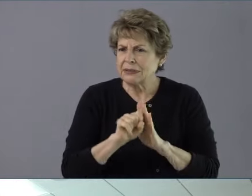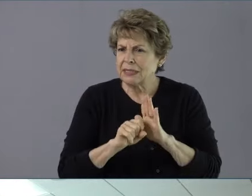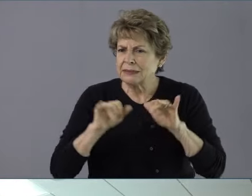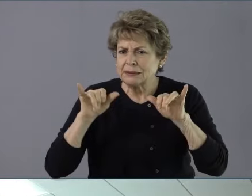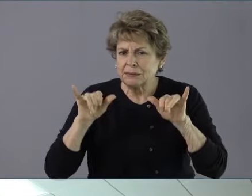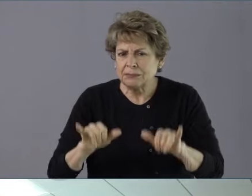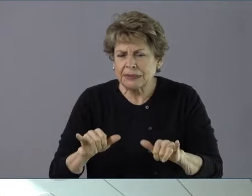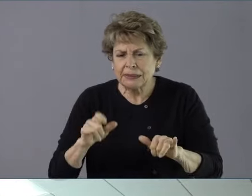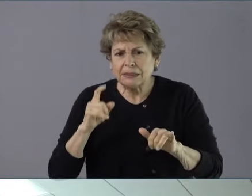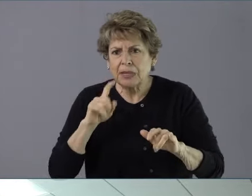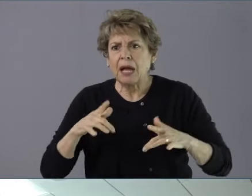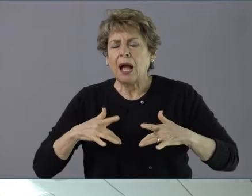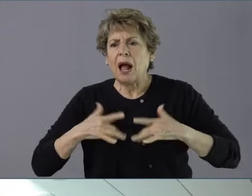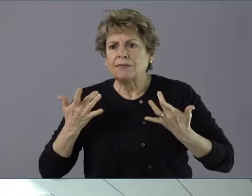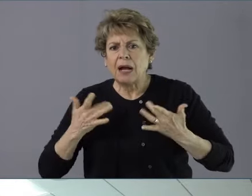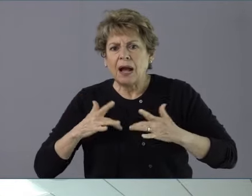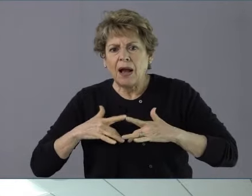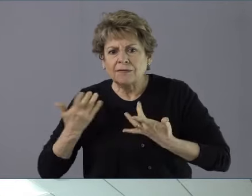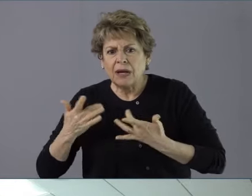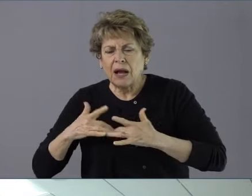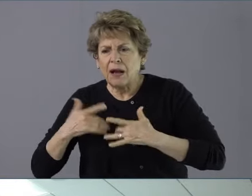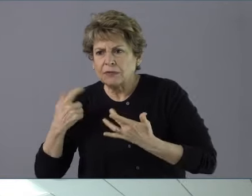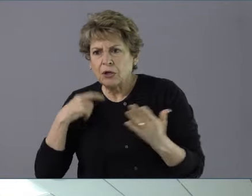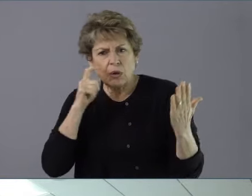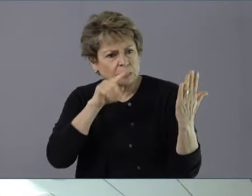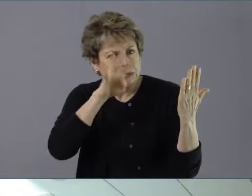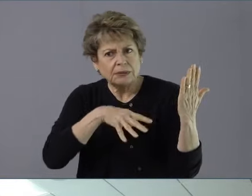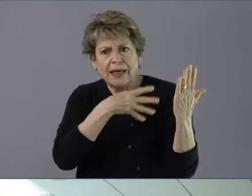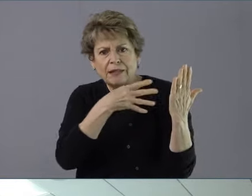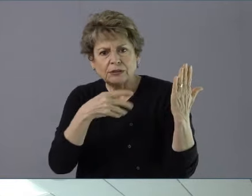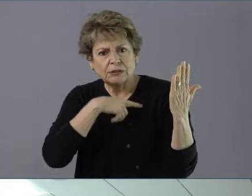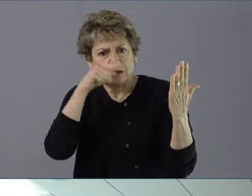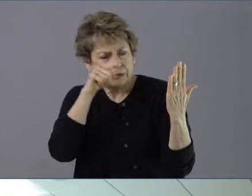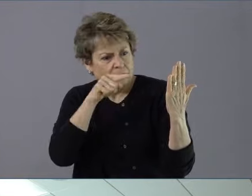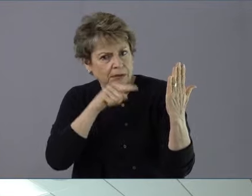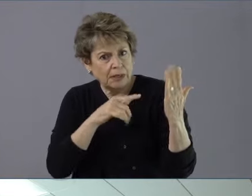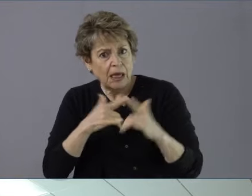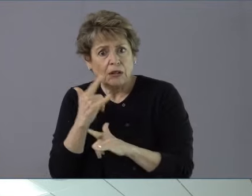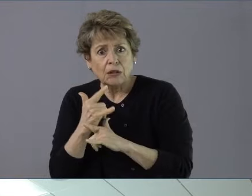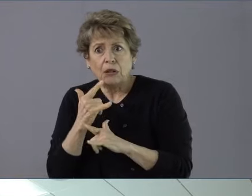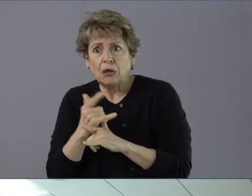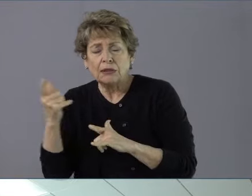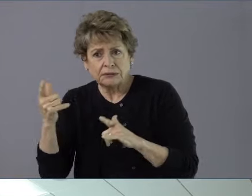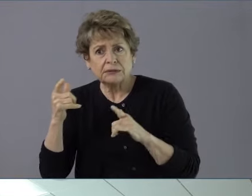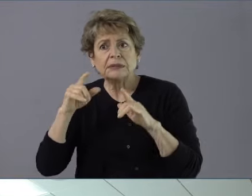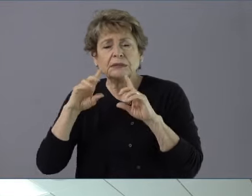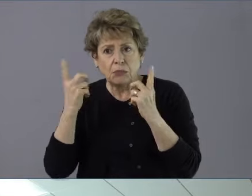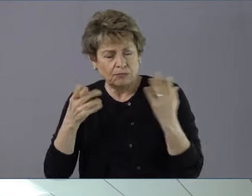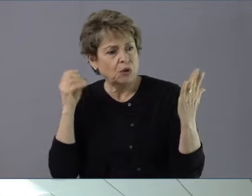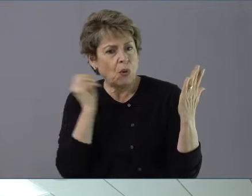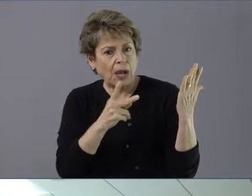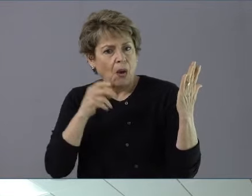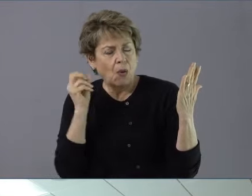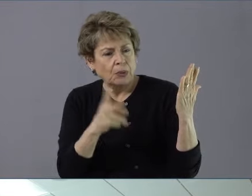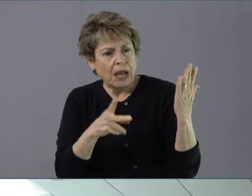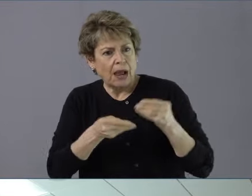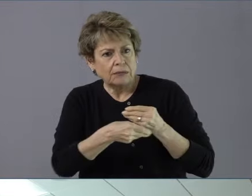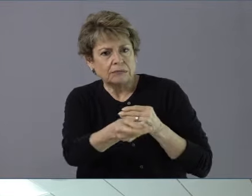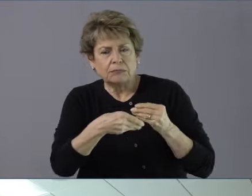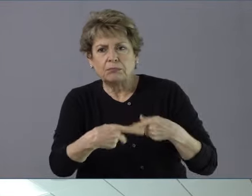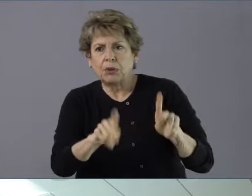for the remainder of the year that the Liquor Department had already approved that will have, God knows how many people, a lot of them sometimes in places